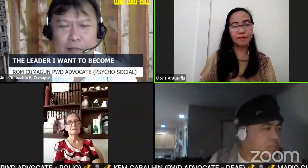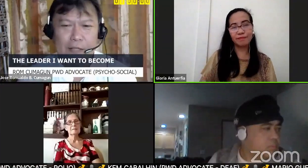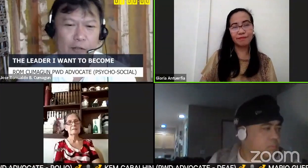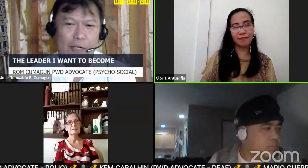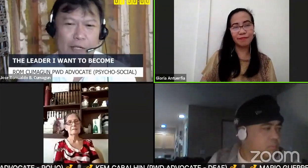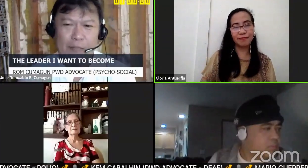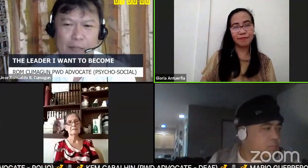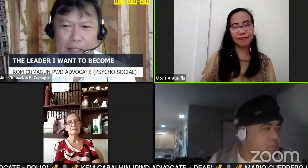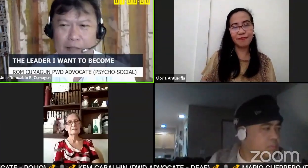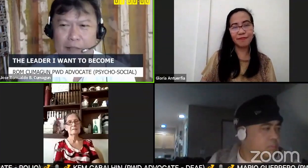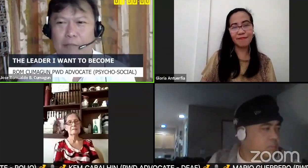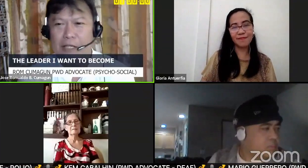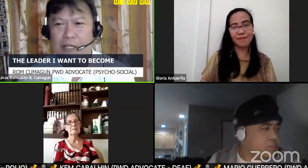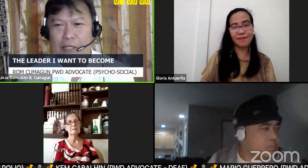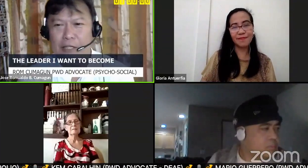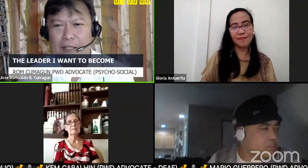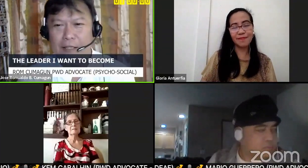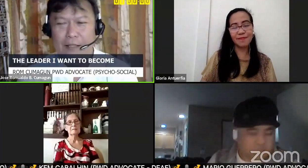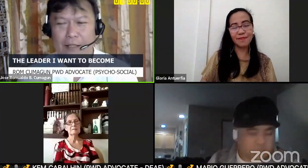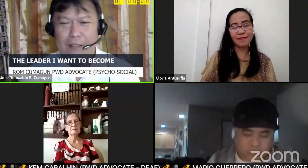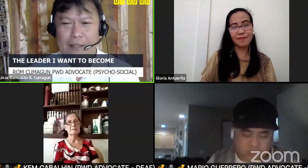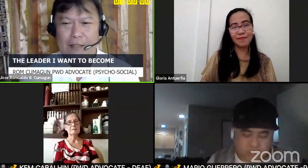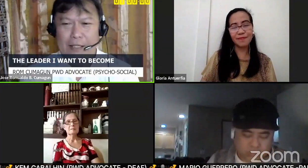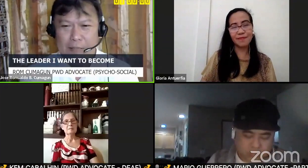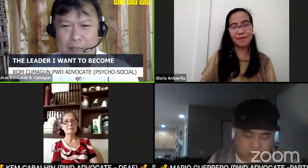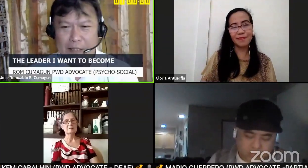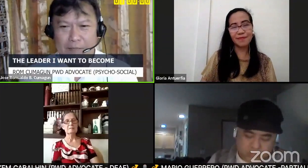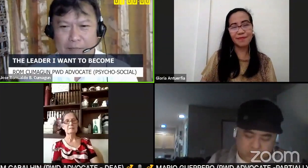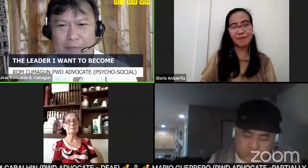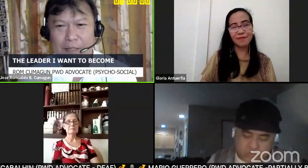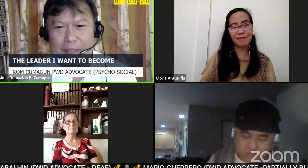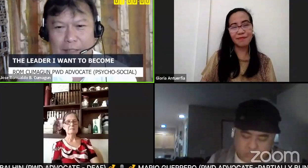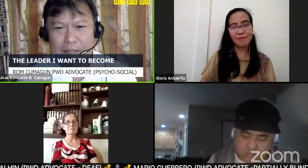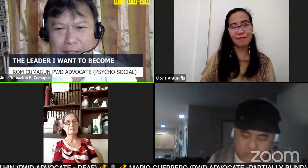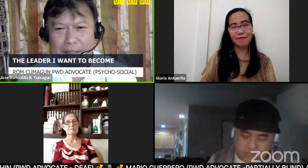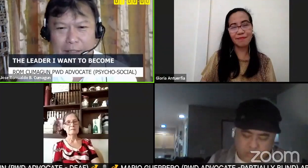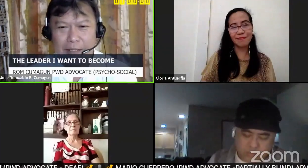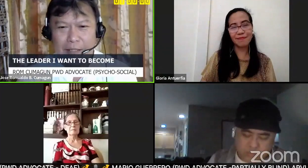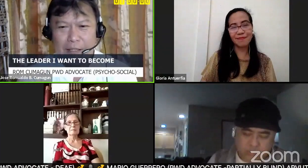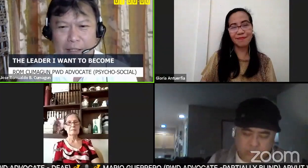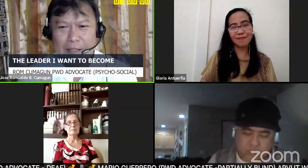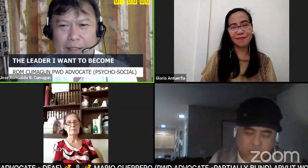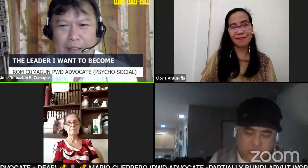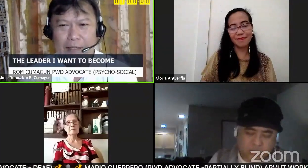join us, and also Amy. So paging Amy.